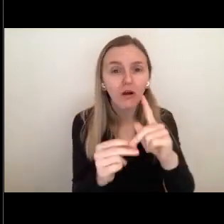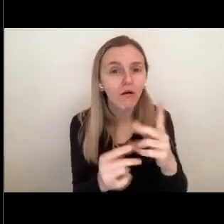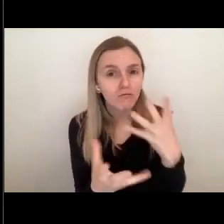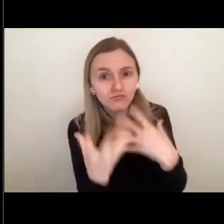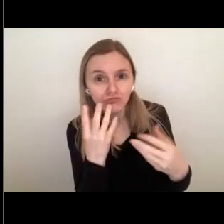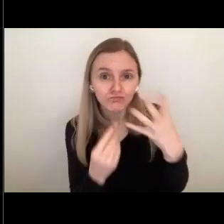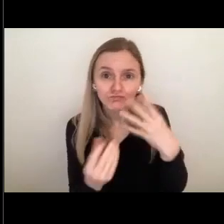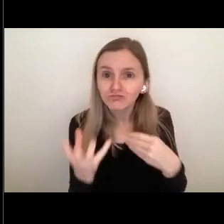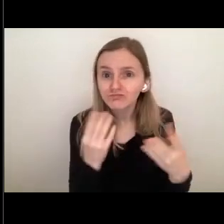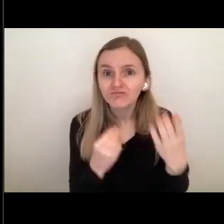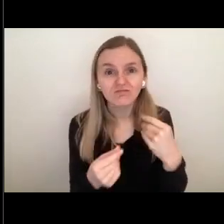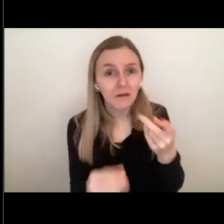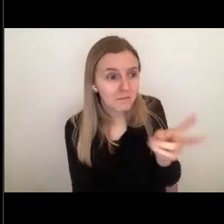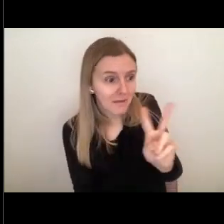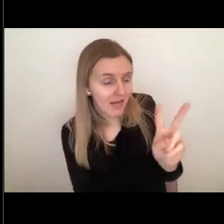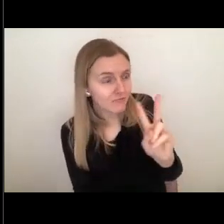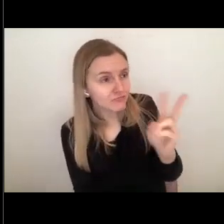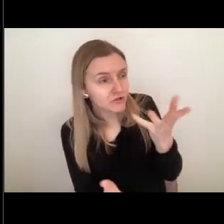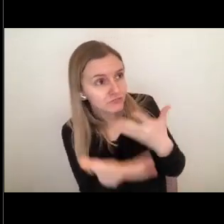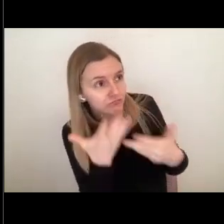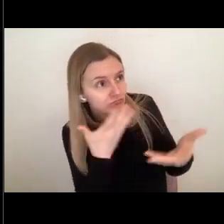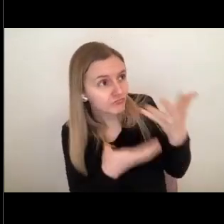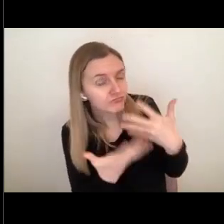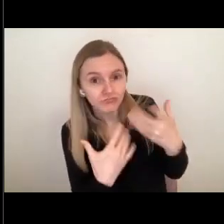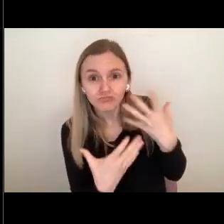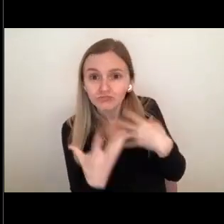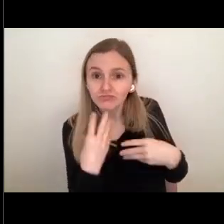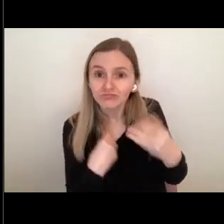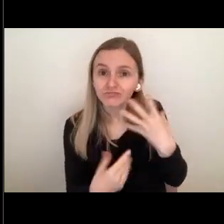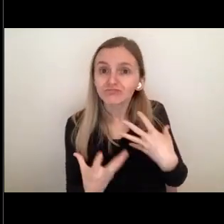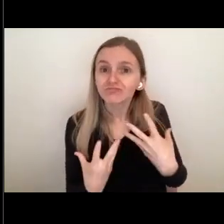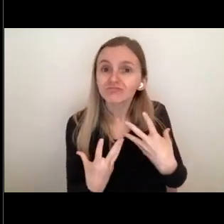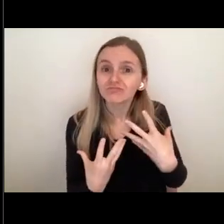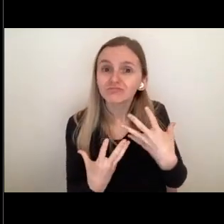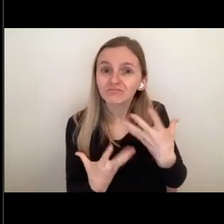We're storing that in there. We're bringing it back into